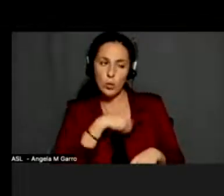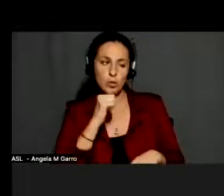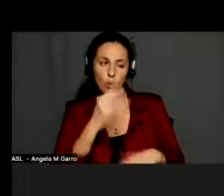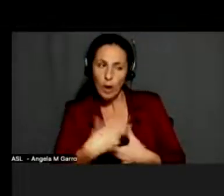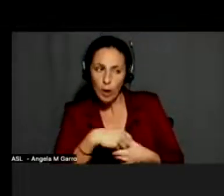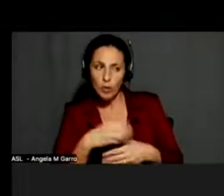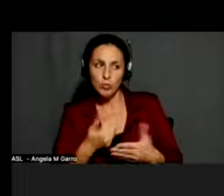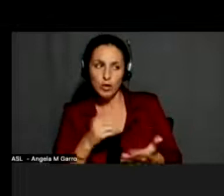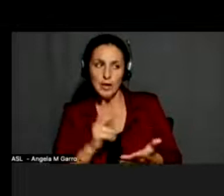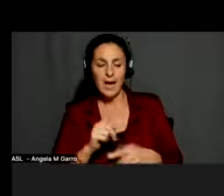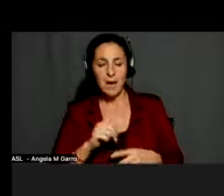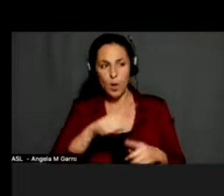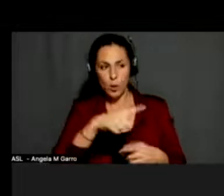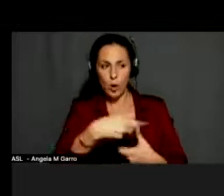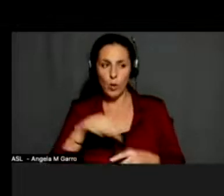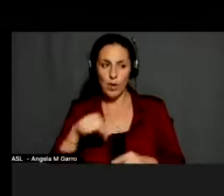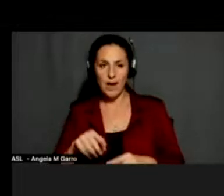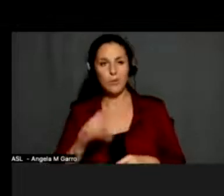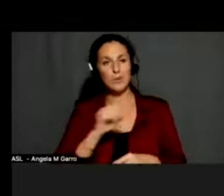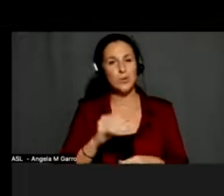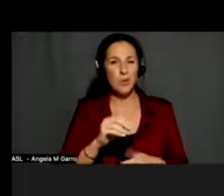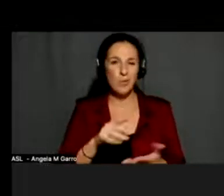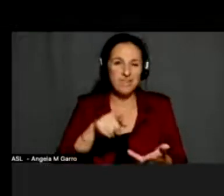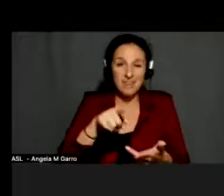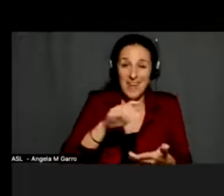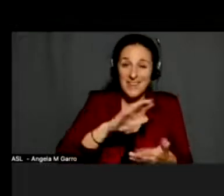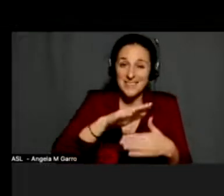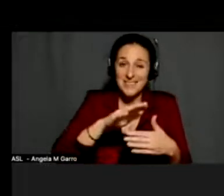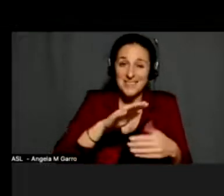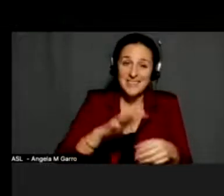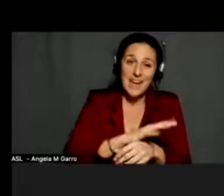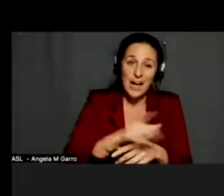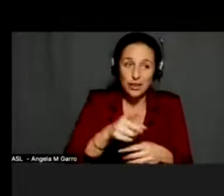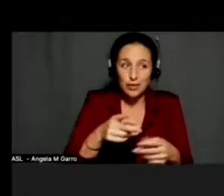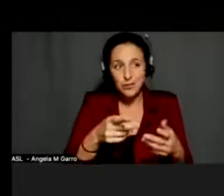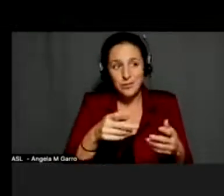included there. So therefore, on that entire site, it's possible that there could be,